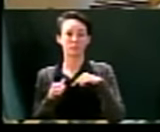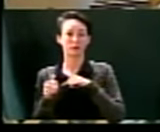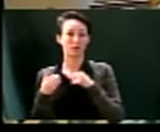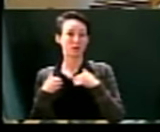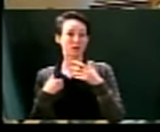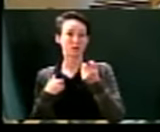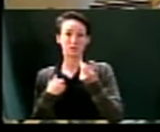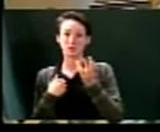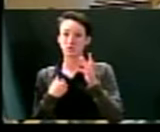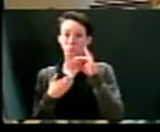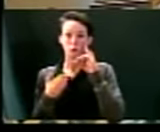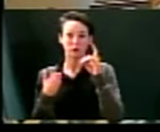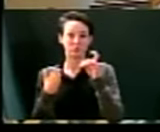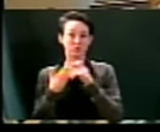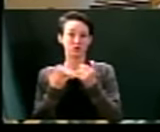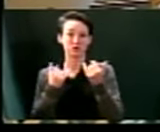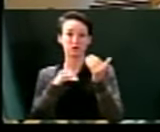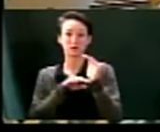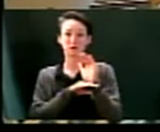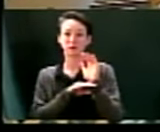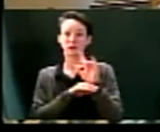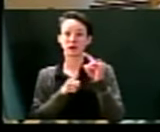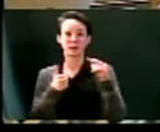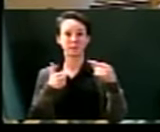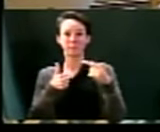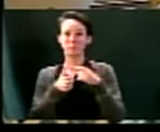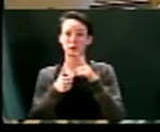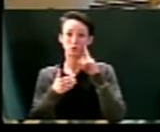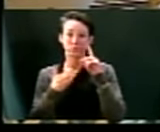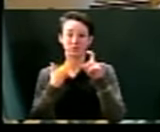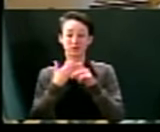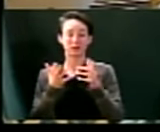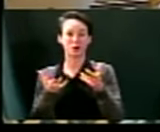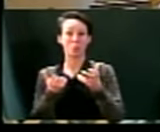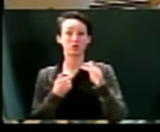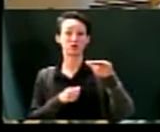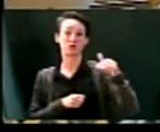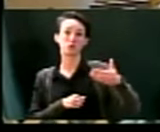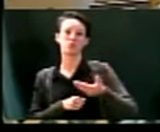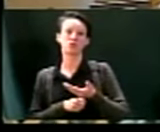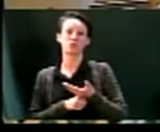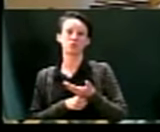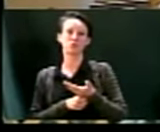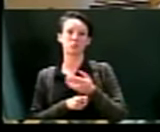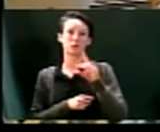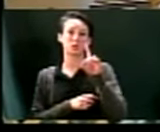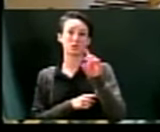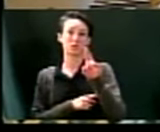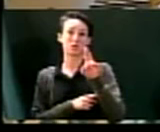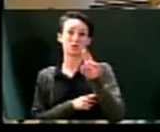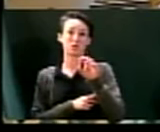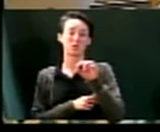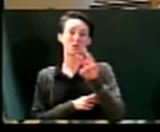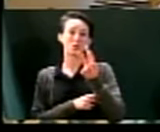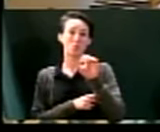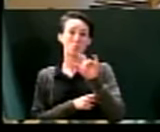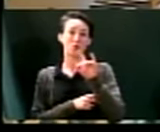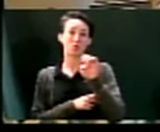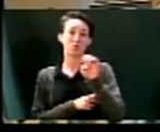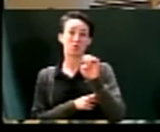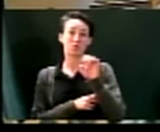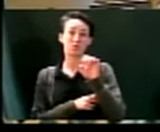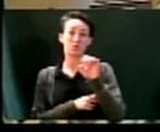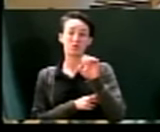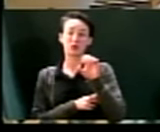several recognitions this evening, and for our first recognition, I would like to introduce Dr. Lyle Alshai.